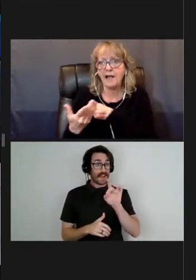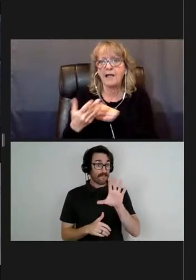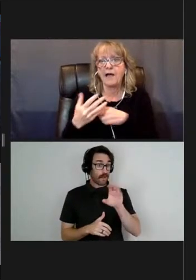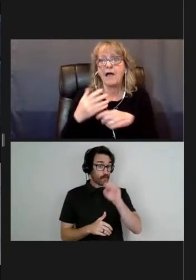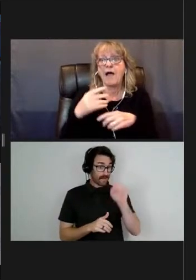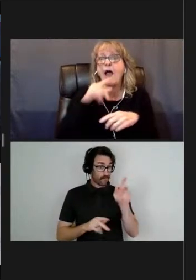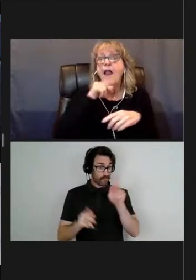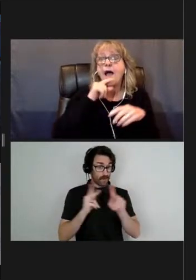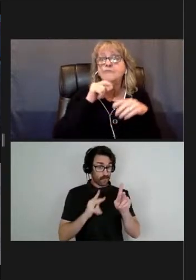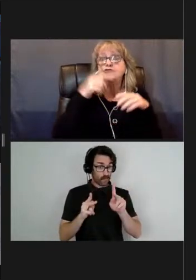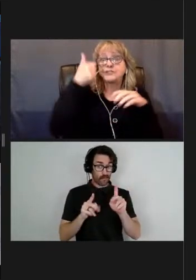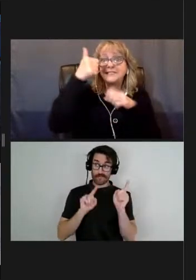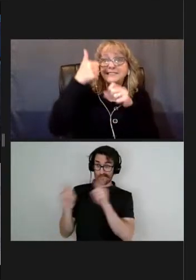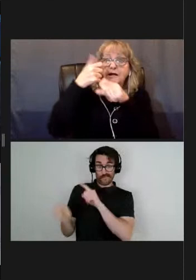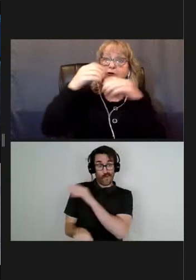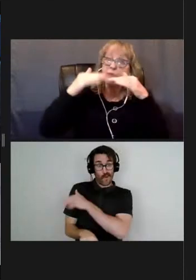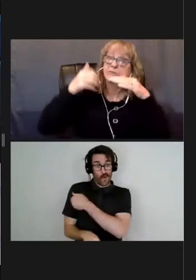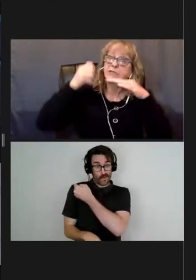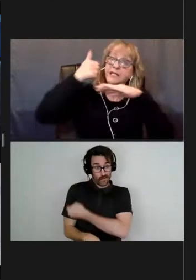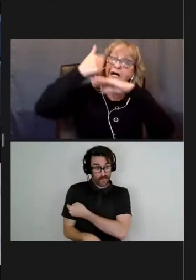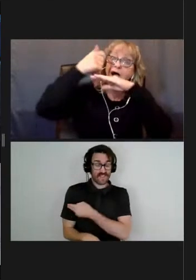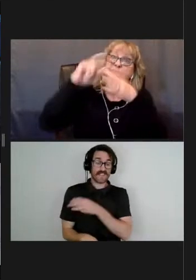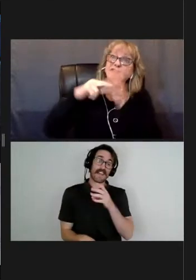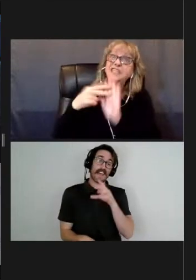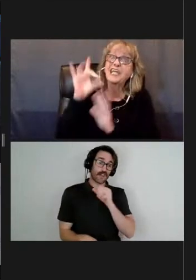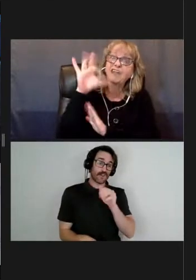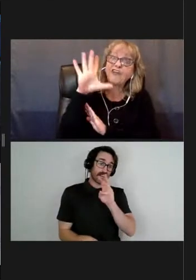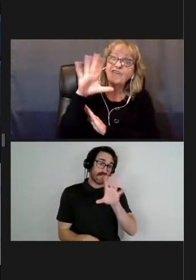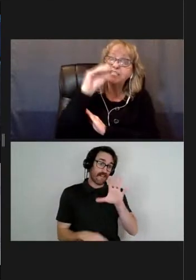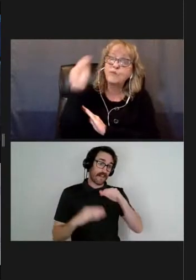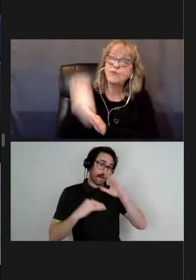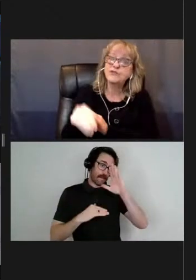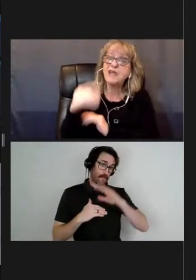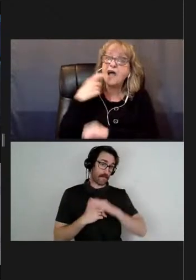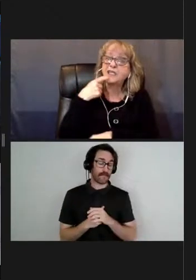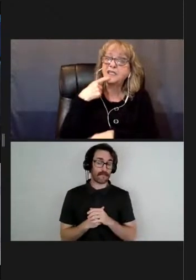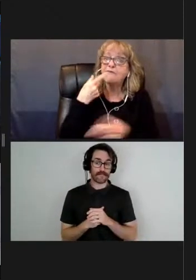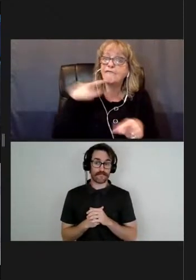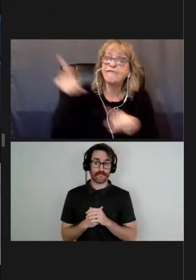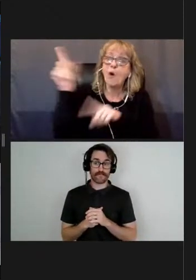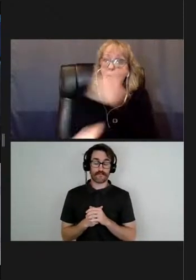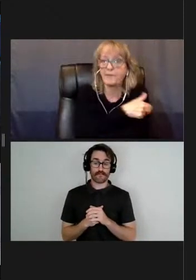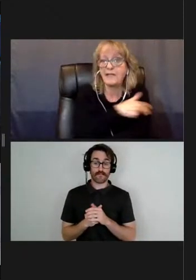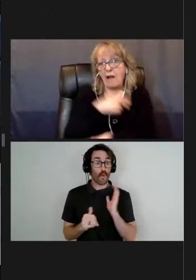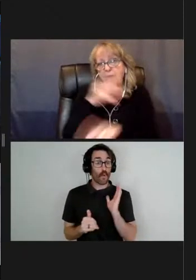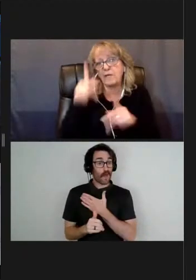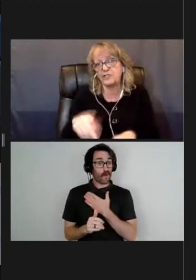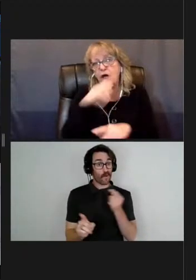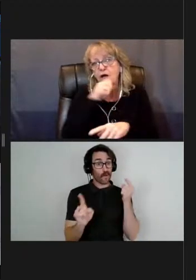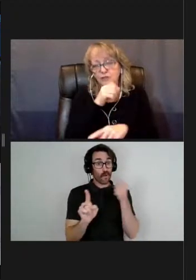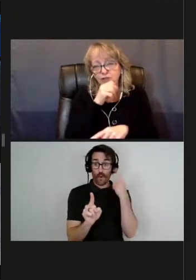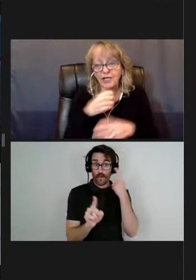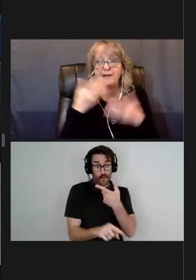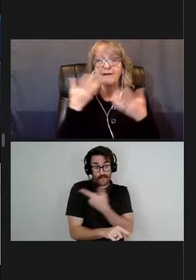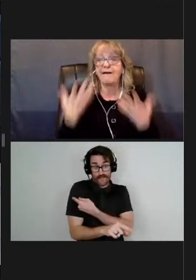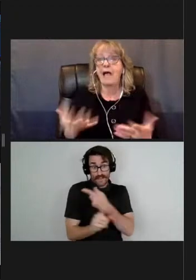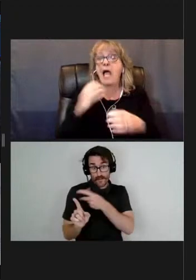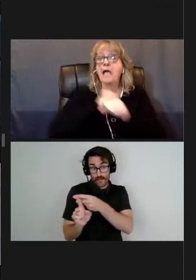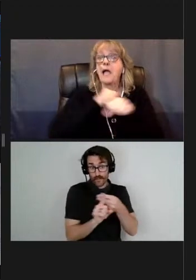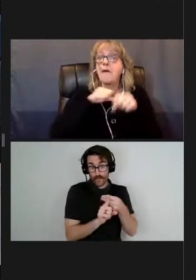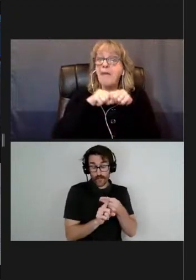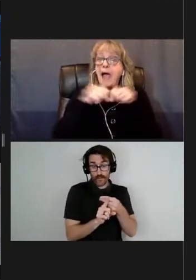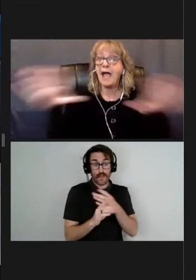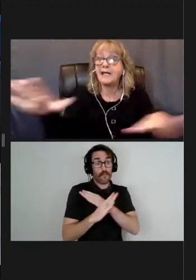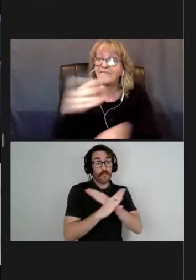in those 50 and above. And really the primary goal of our vaccine campaign is to protect the people most at